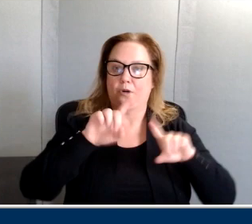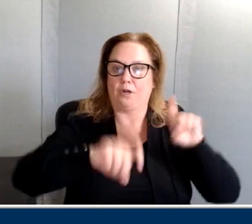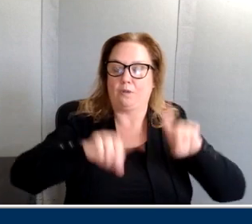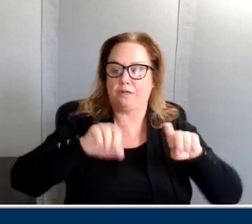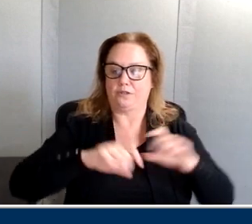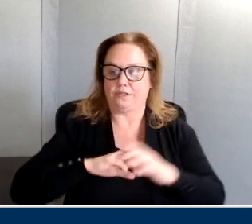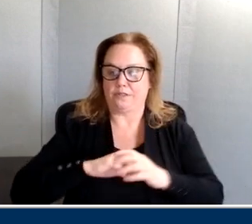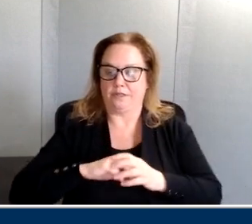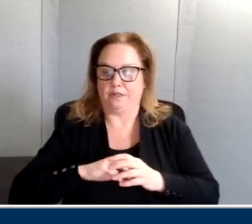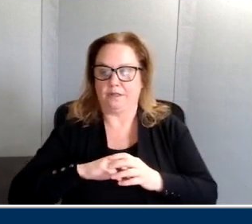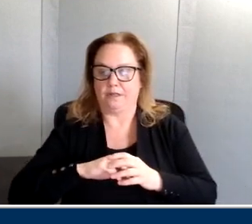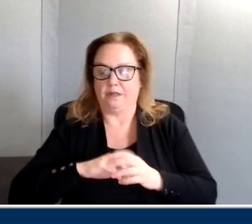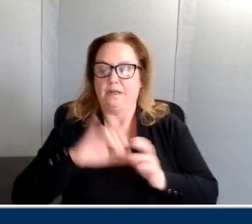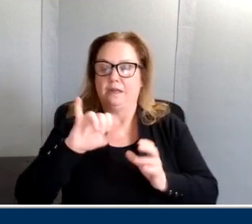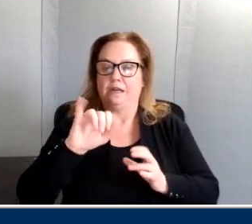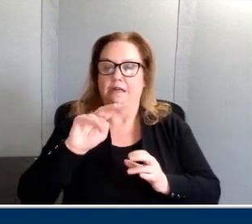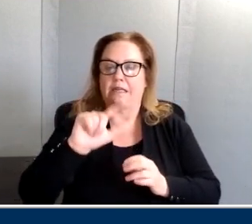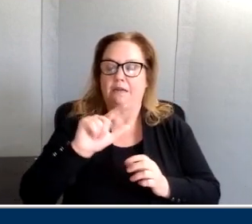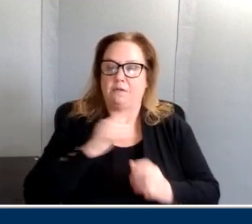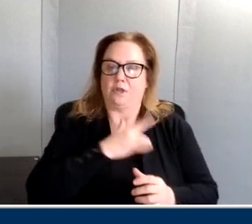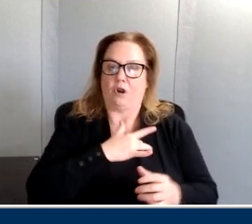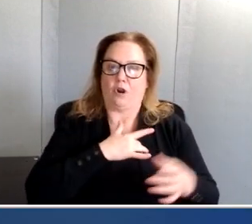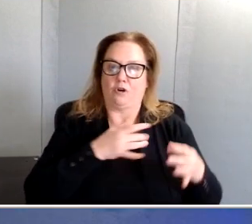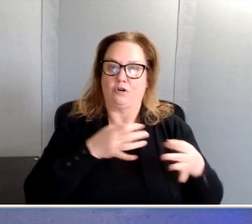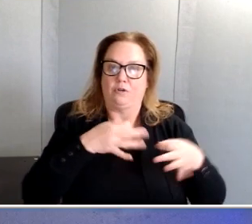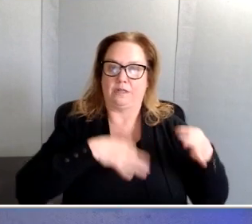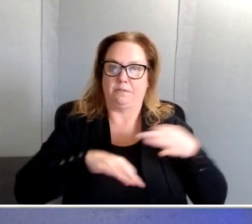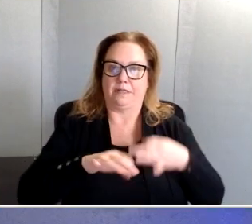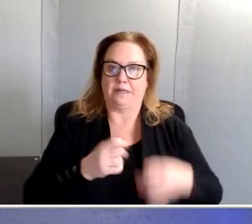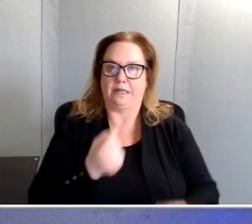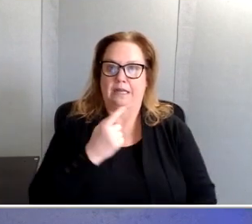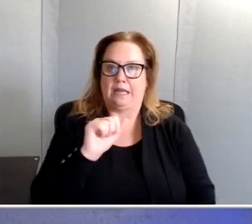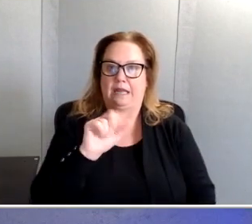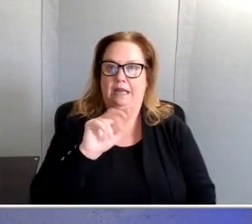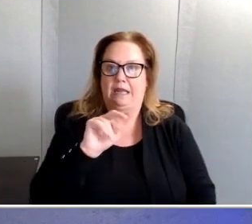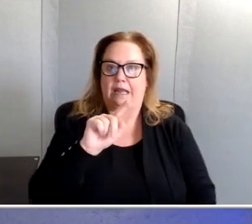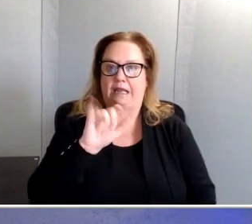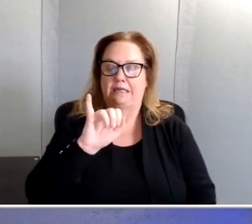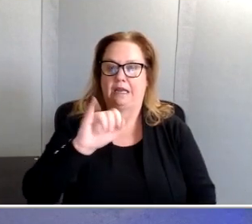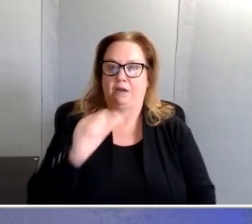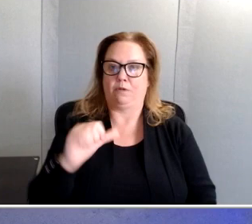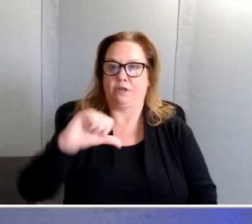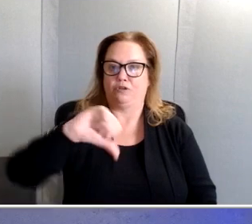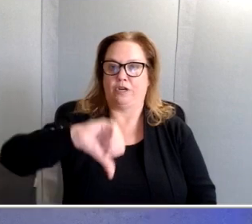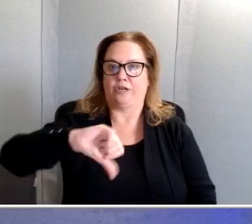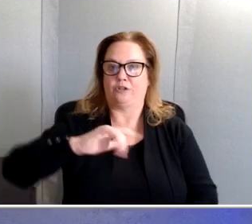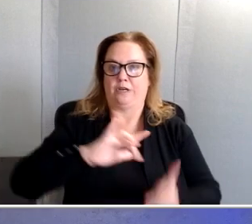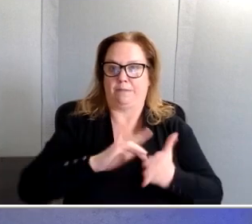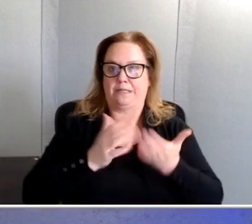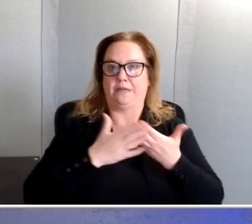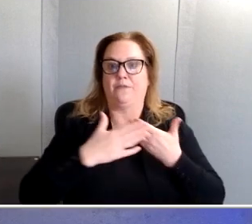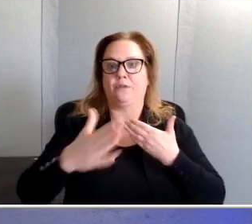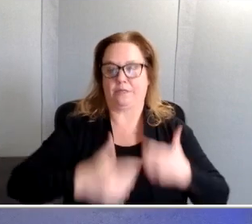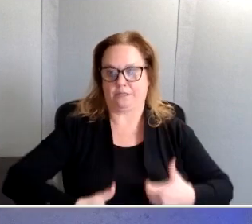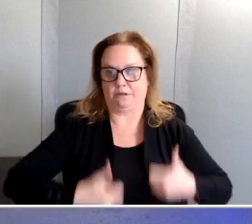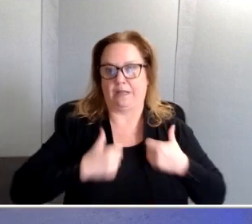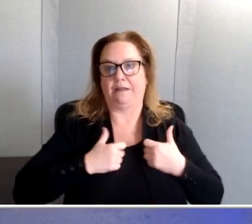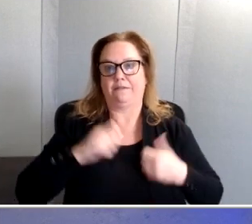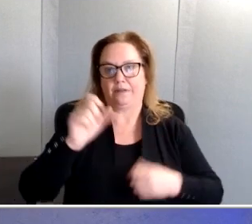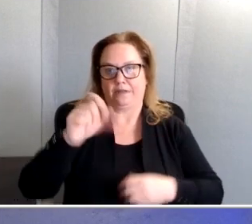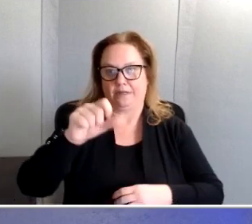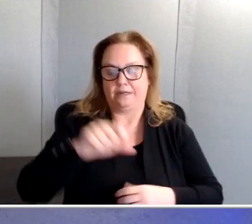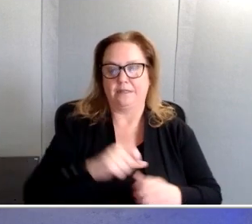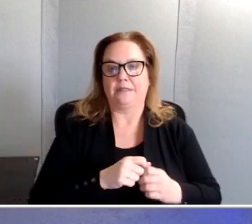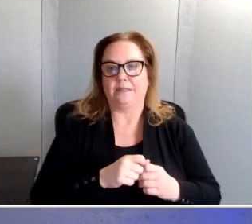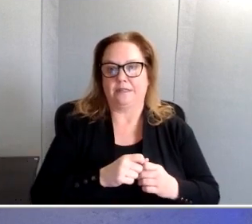Liang wants to know, do patients who have received heart transplant need to take anti-rejection medications for a lifetime? Yes, Yes, they okay. do. Again, the